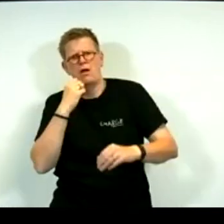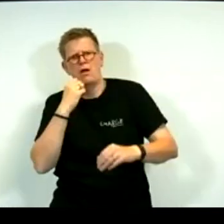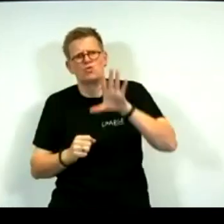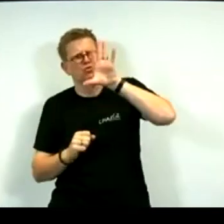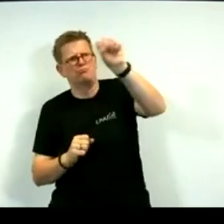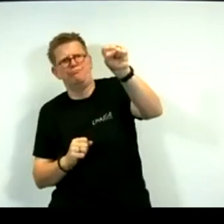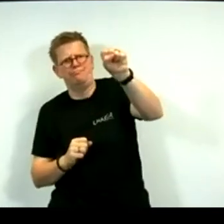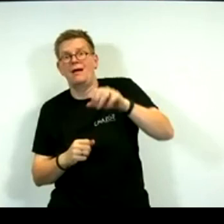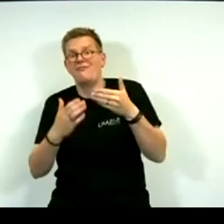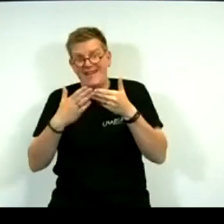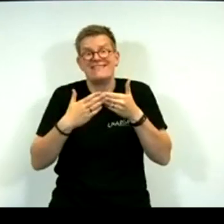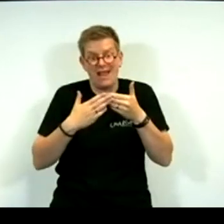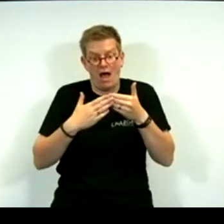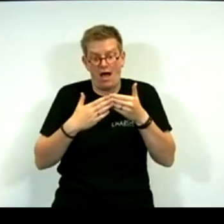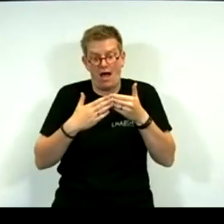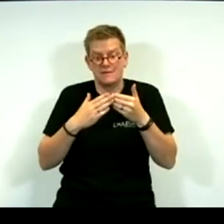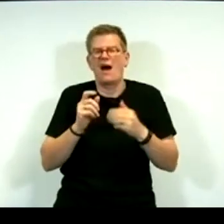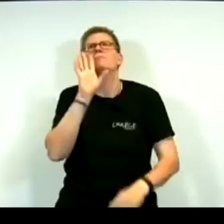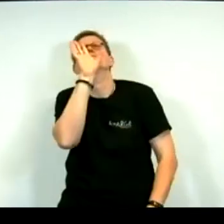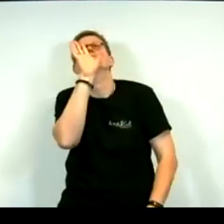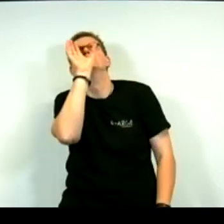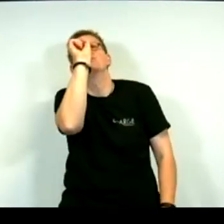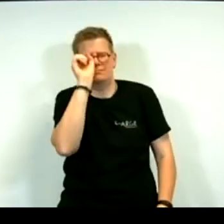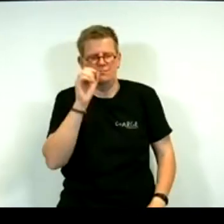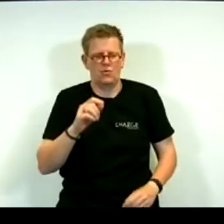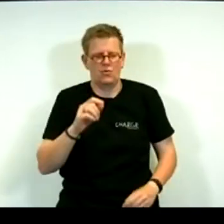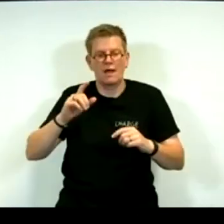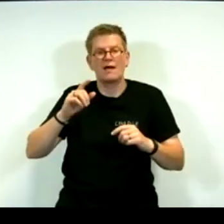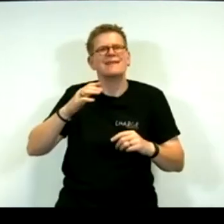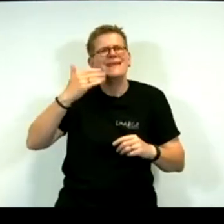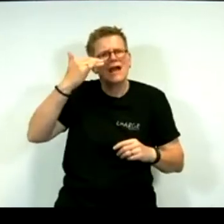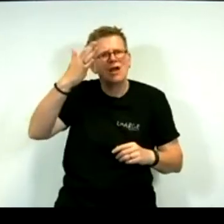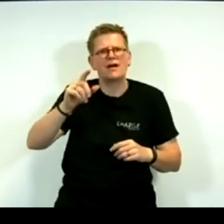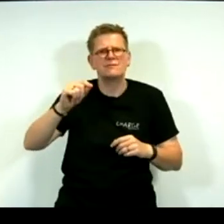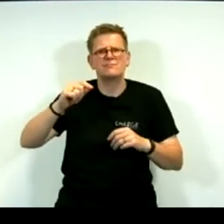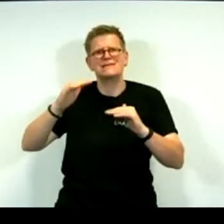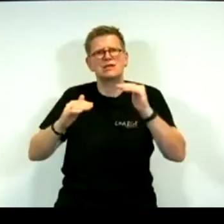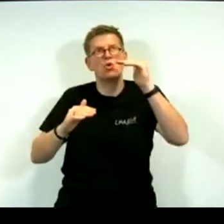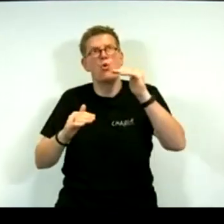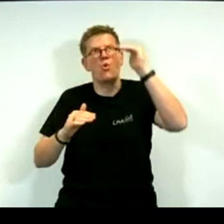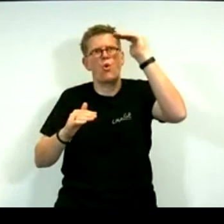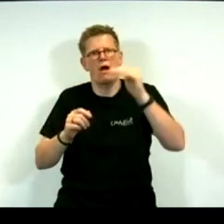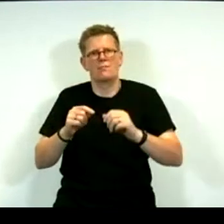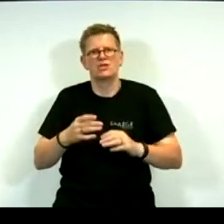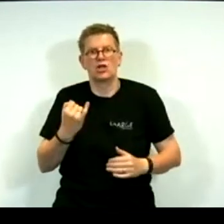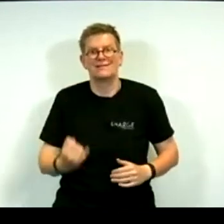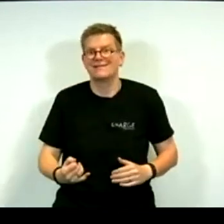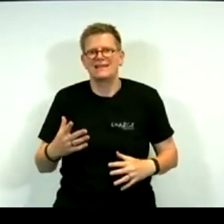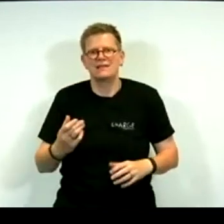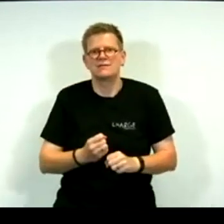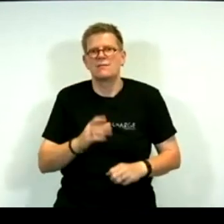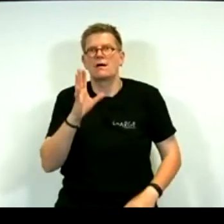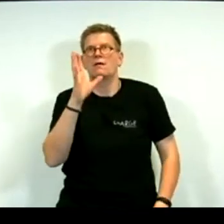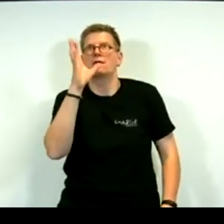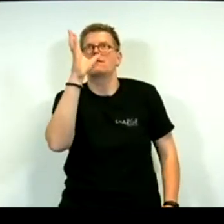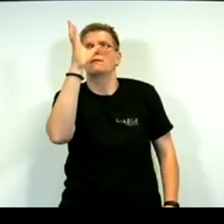it a little bit, few centimeters higher, and they have to reach further. one day you can put it so high that they